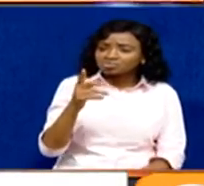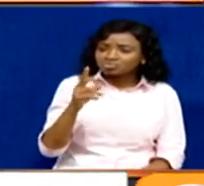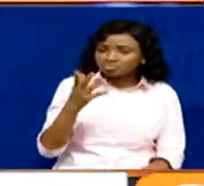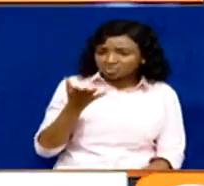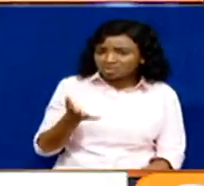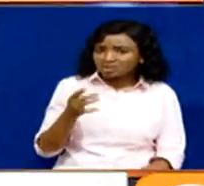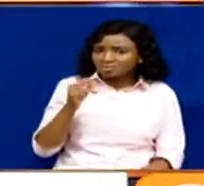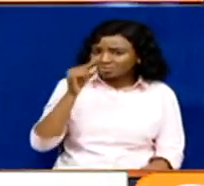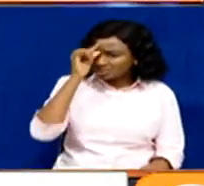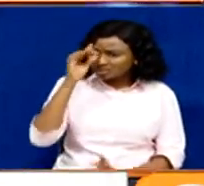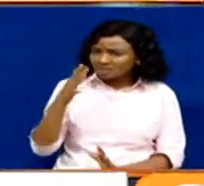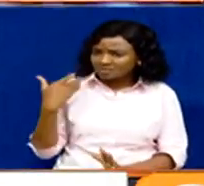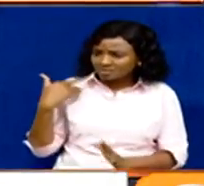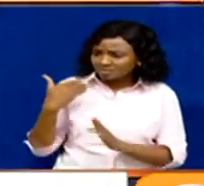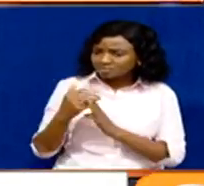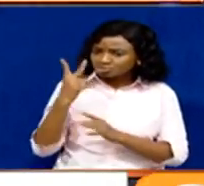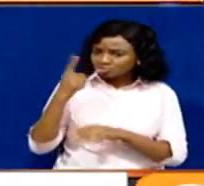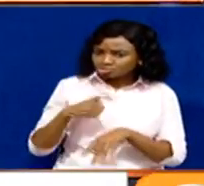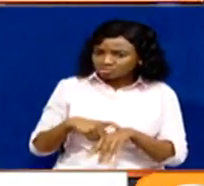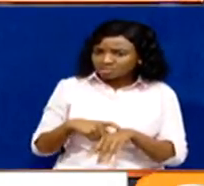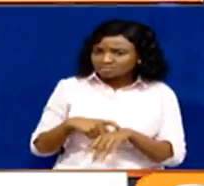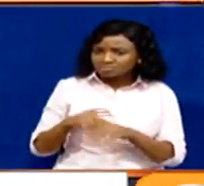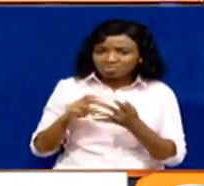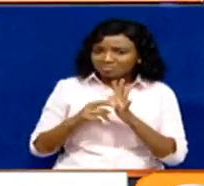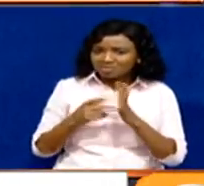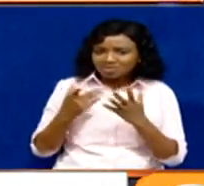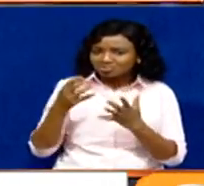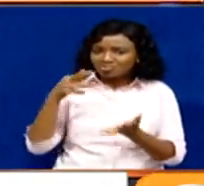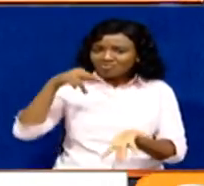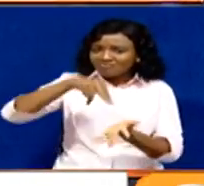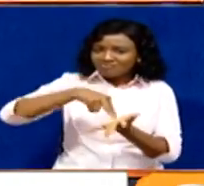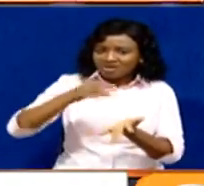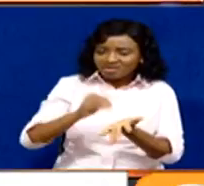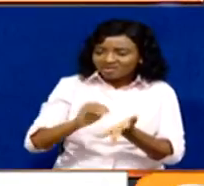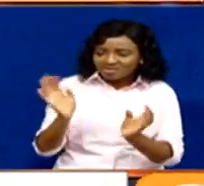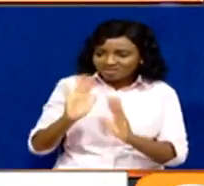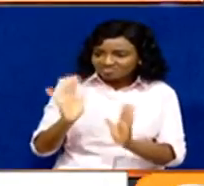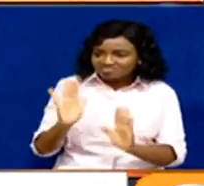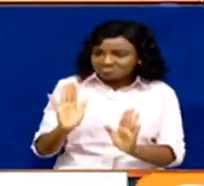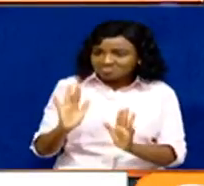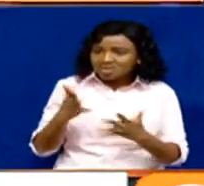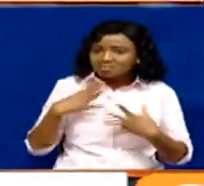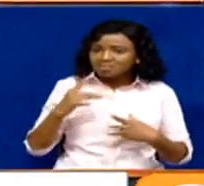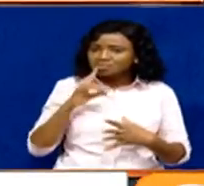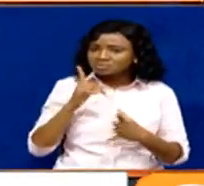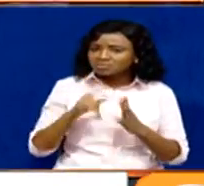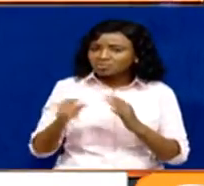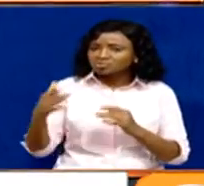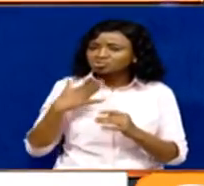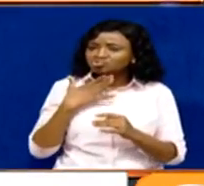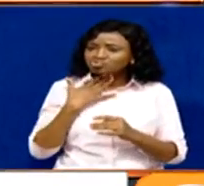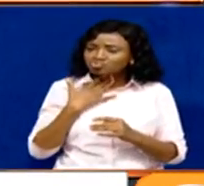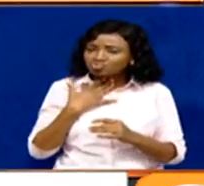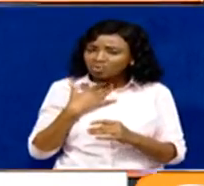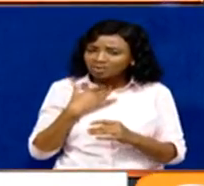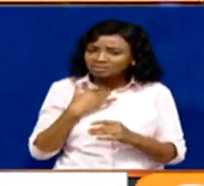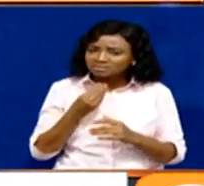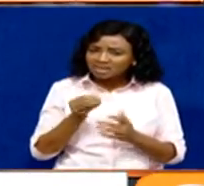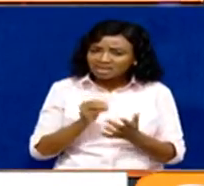governor, so this is, in terms of governorship, this is it for you. There's so people are saying that you want to run for the Senate. Is that the plan